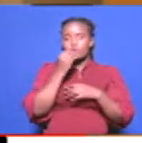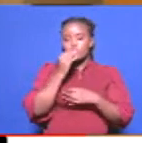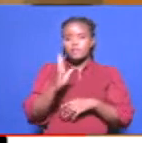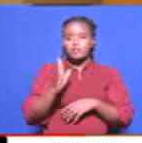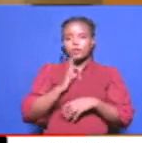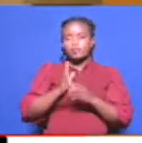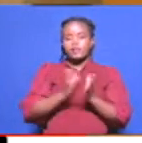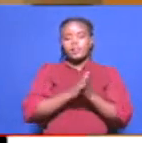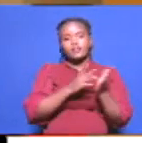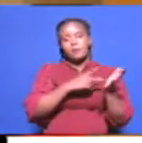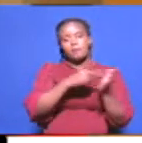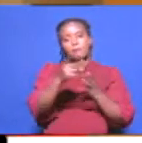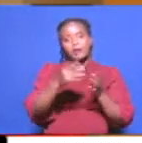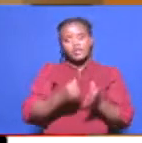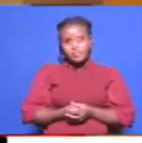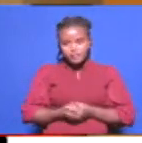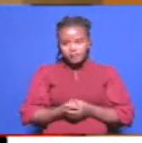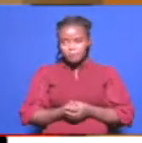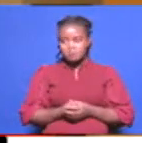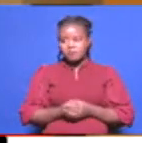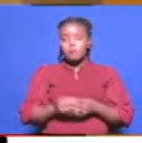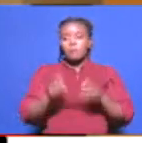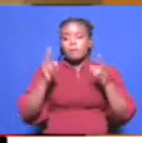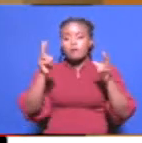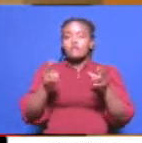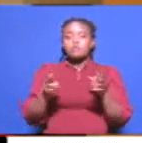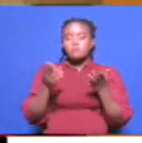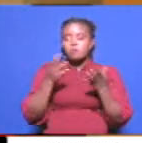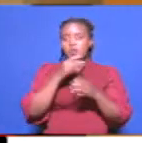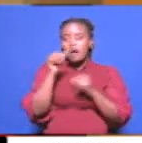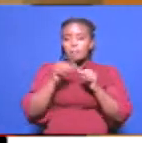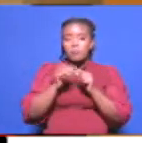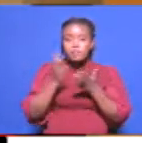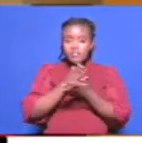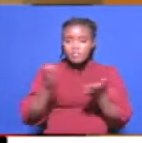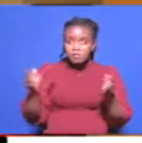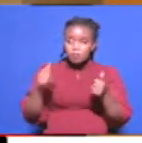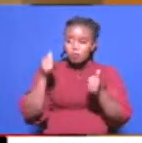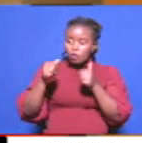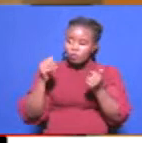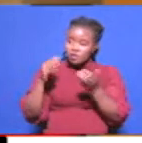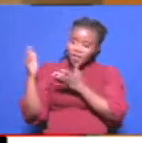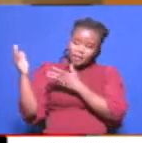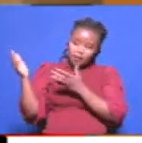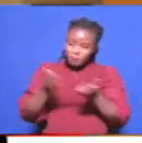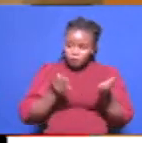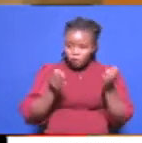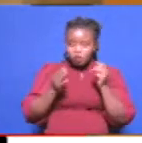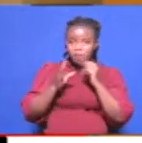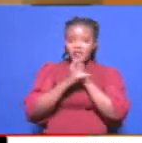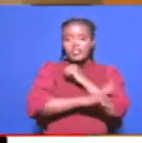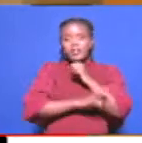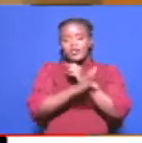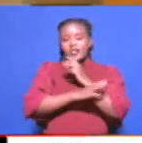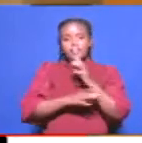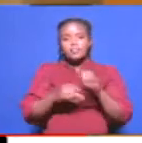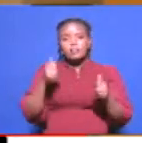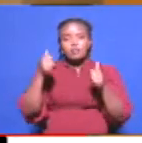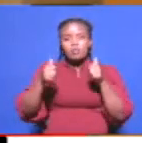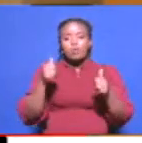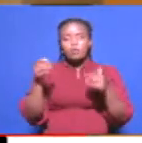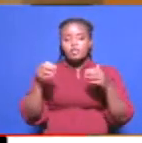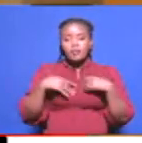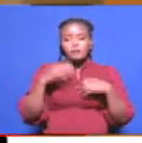with, of course, imports that come from, you know, countries that have been affected by the Russia-Ukraine